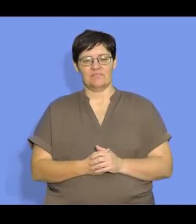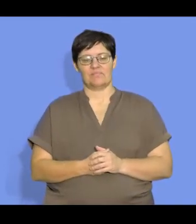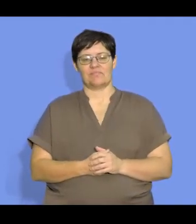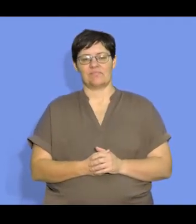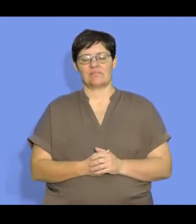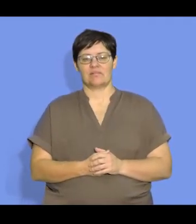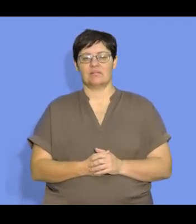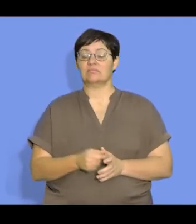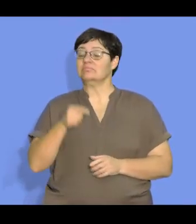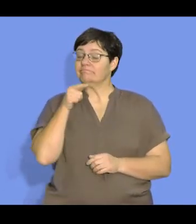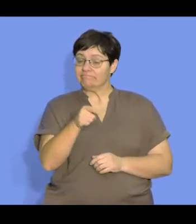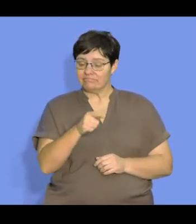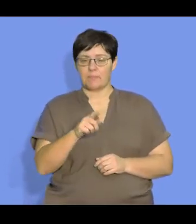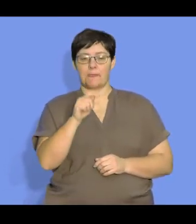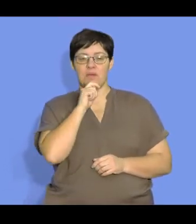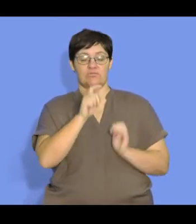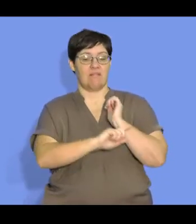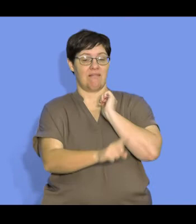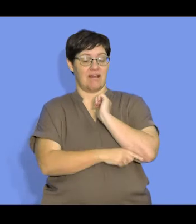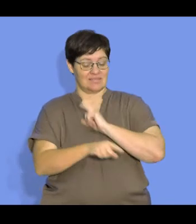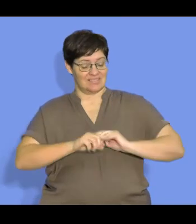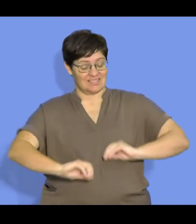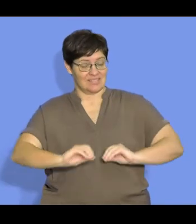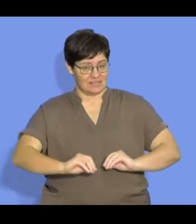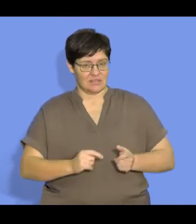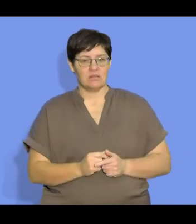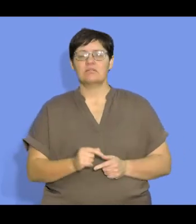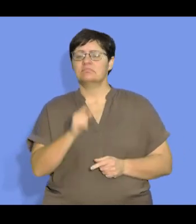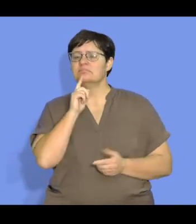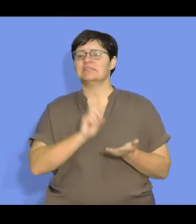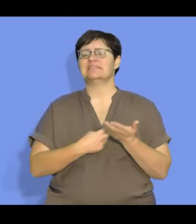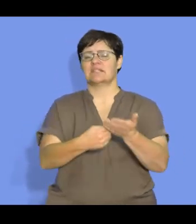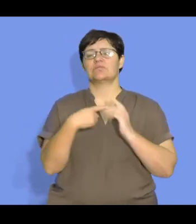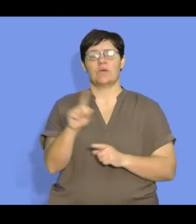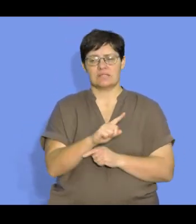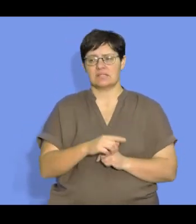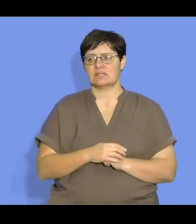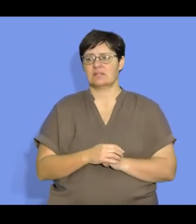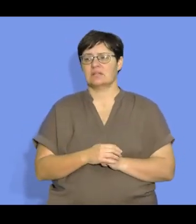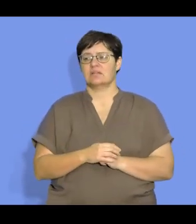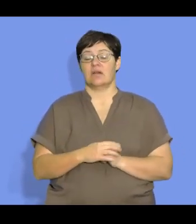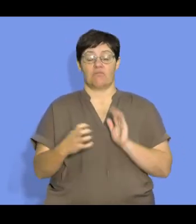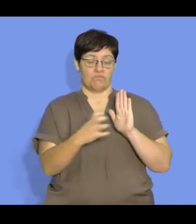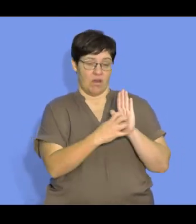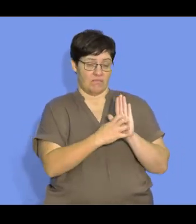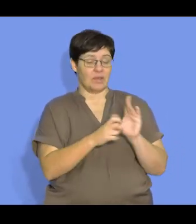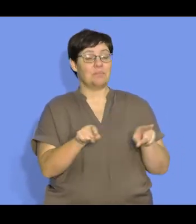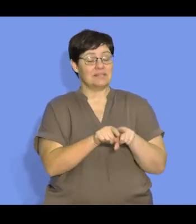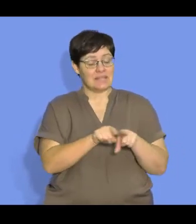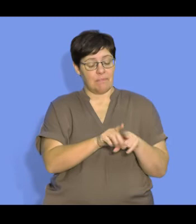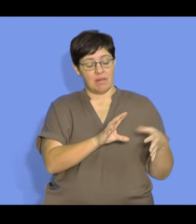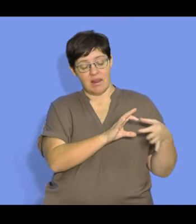We are going to use this last session to talk about the graphs, but to link the graphs on